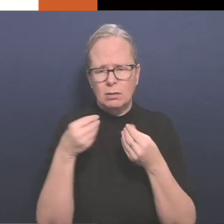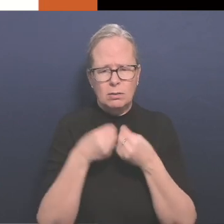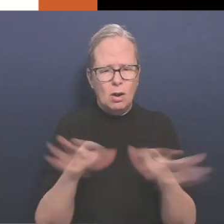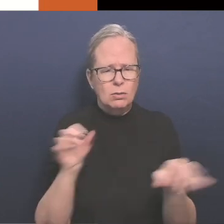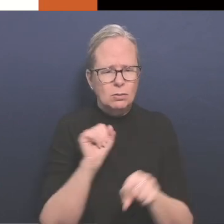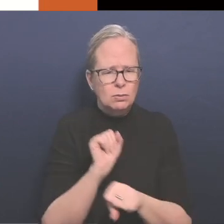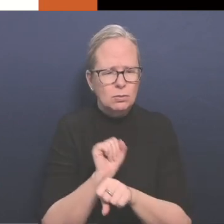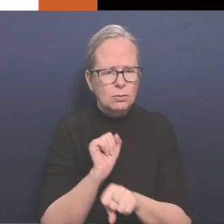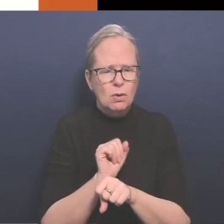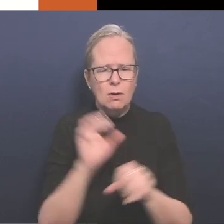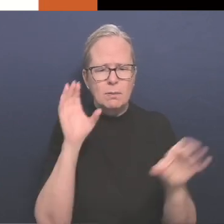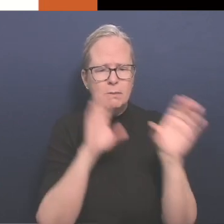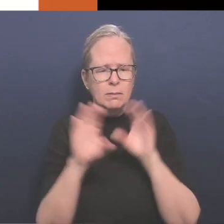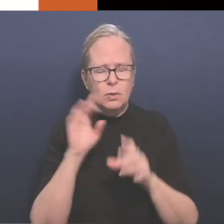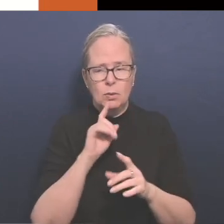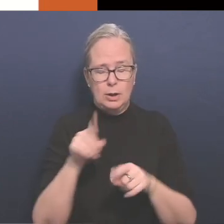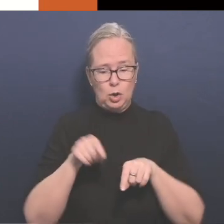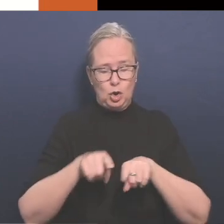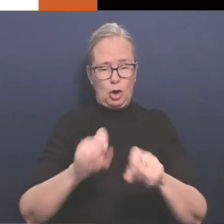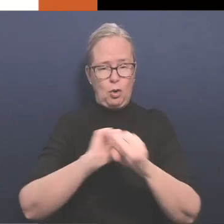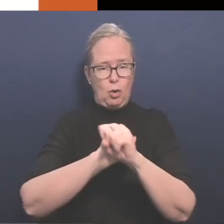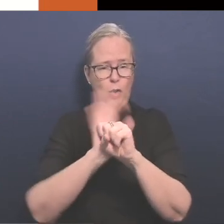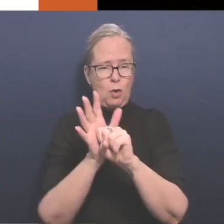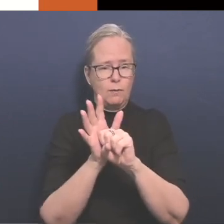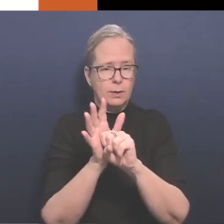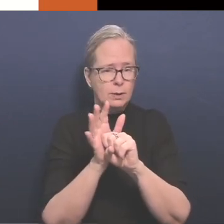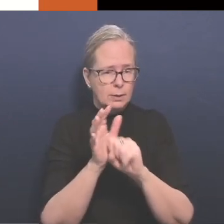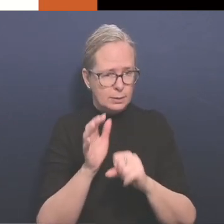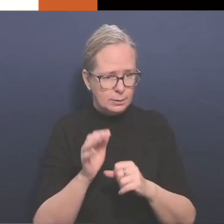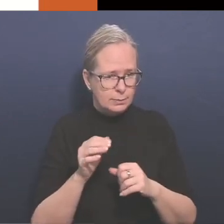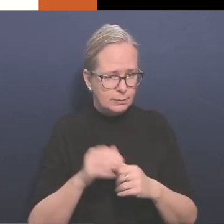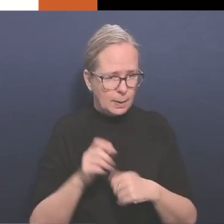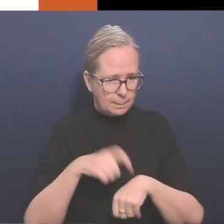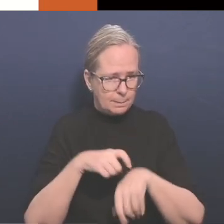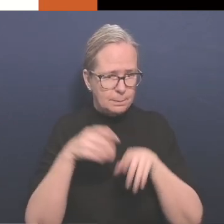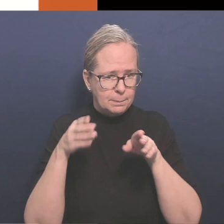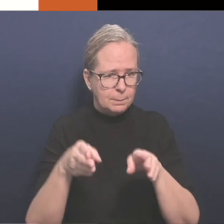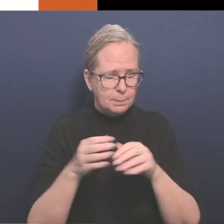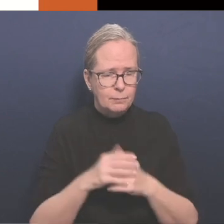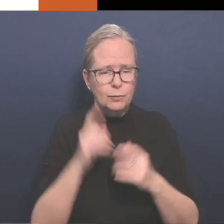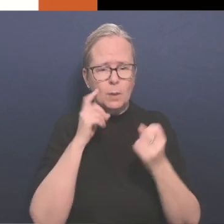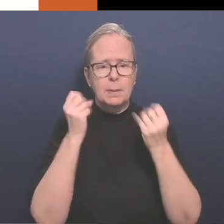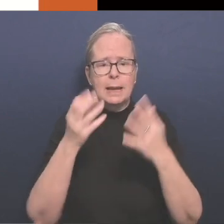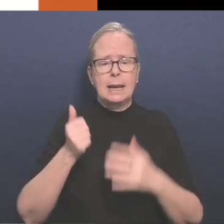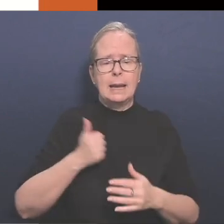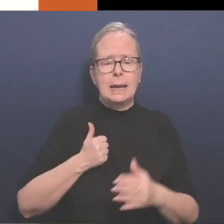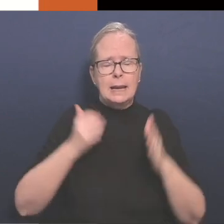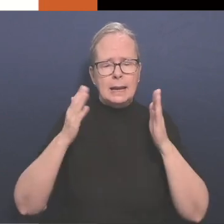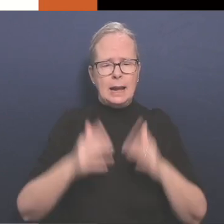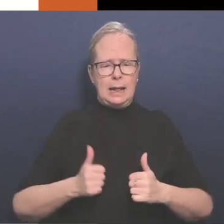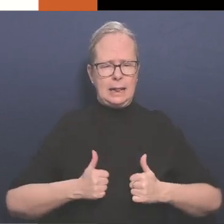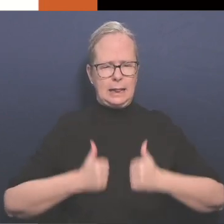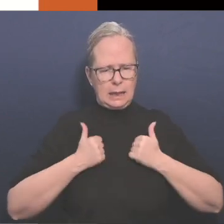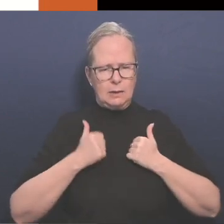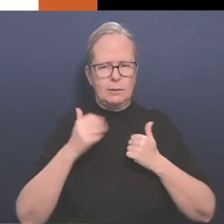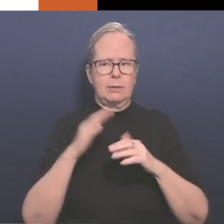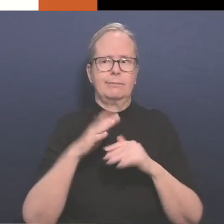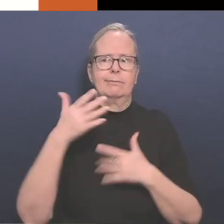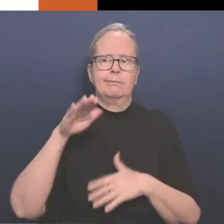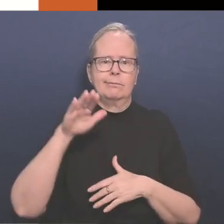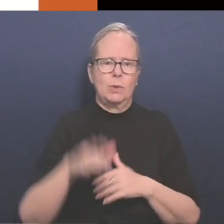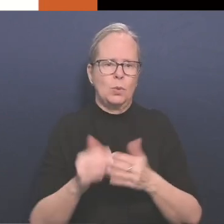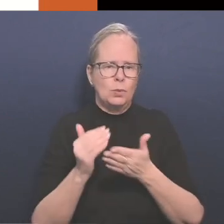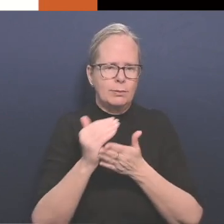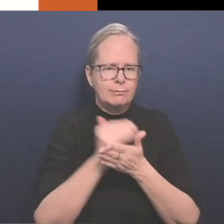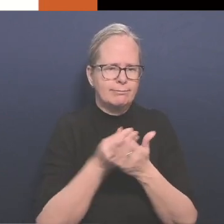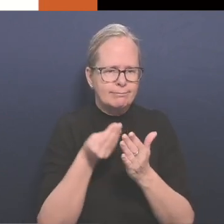receive, and included are federal, provincial, and territorial government information and benefits. It's a